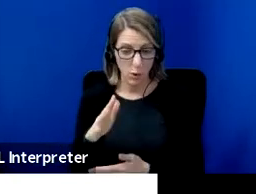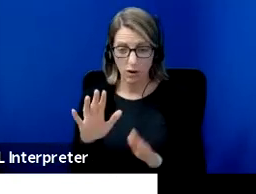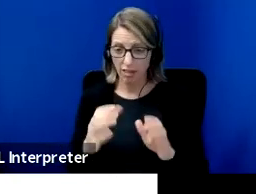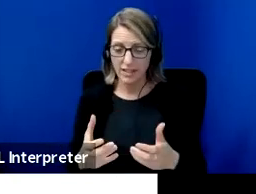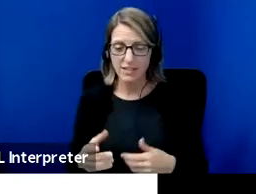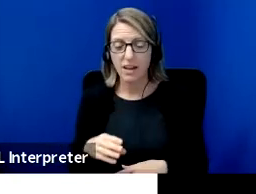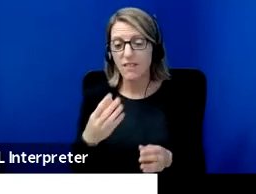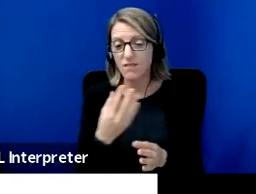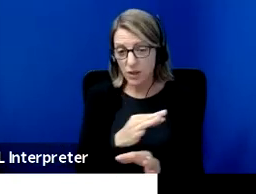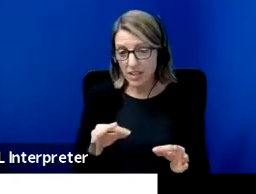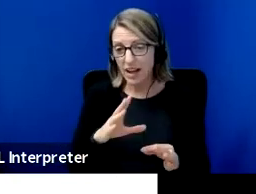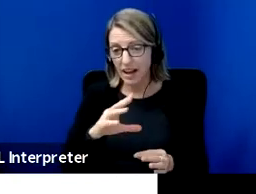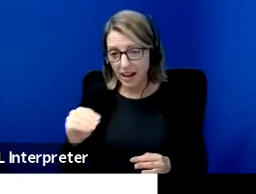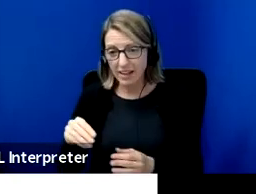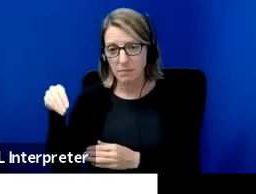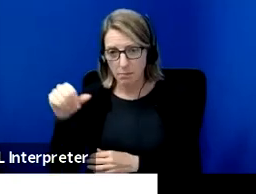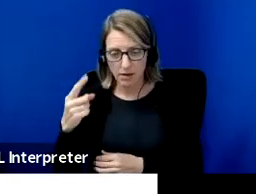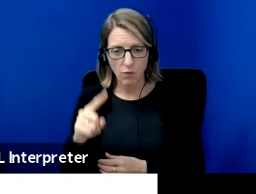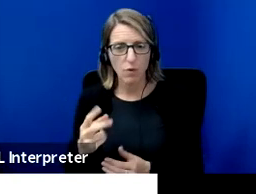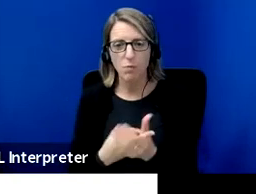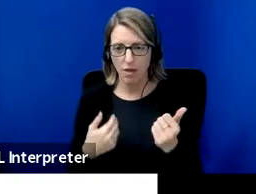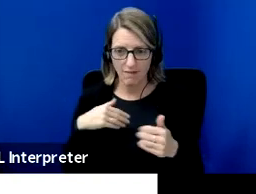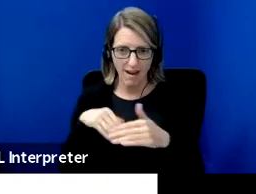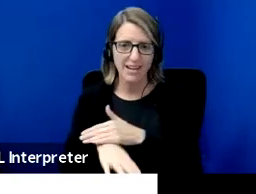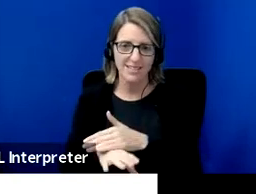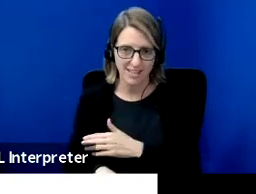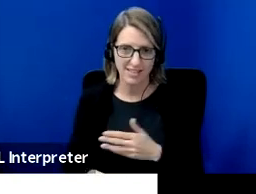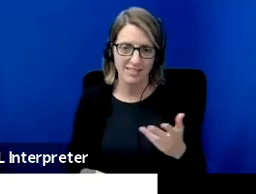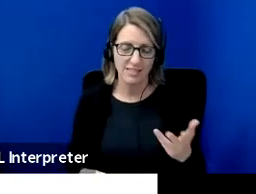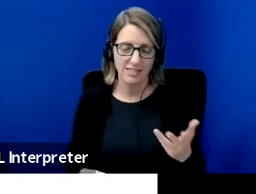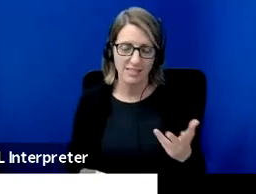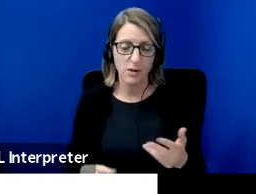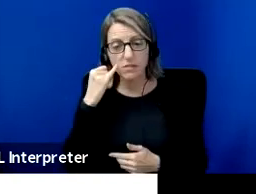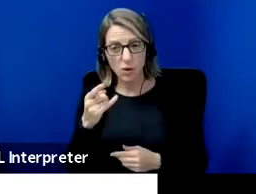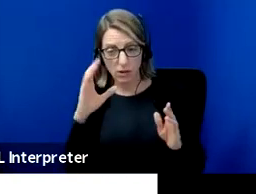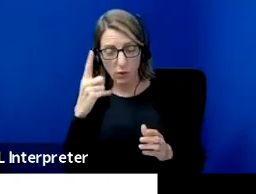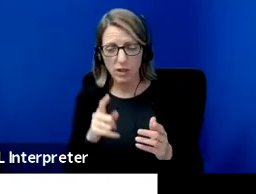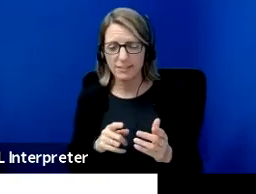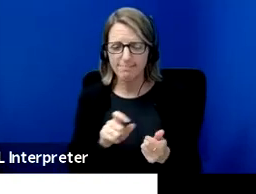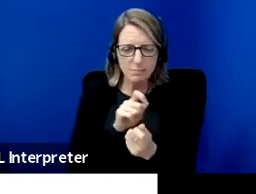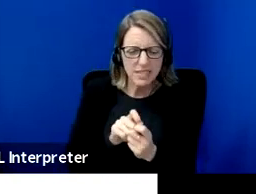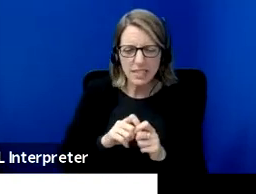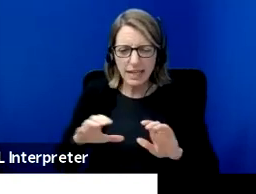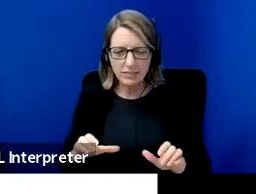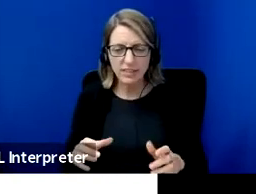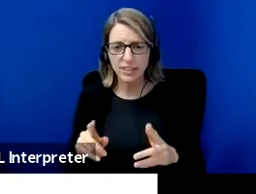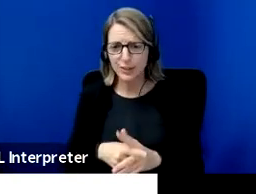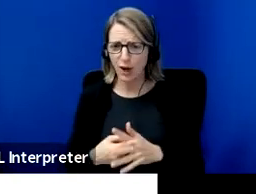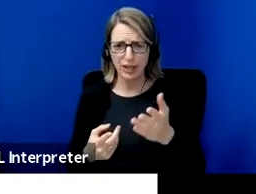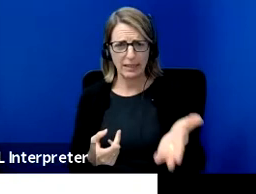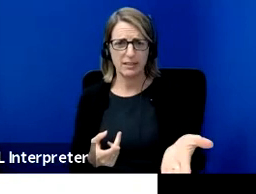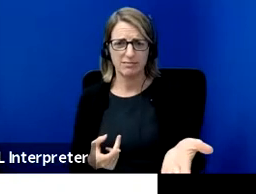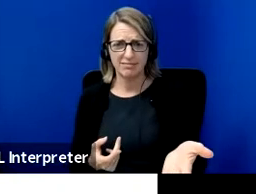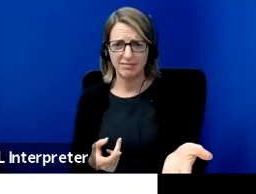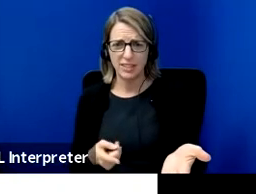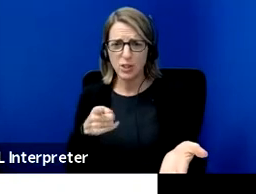paid version have access to this. So if you're looking for a certain activity, I would start here because you